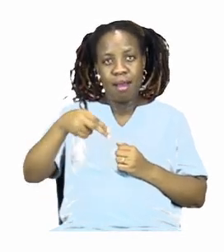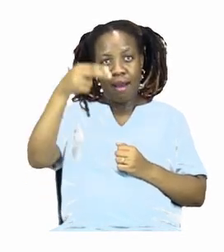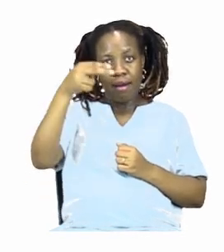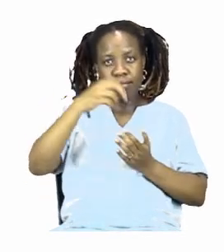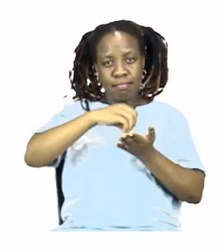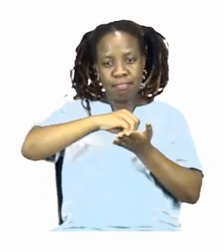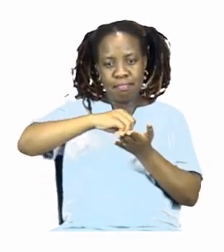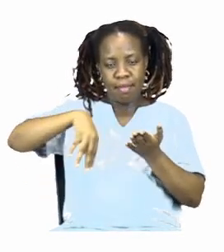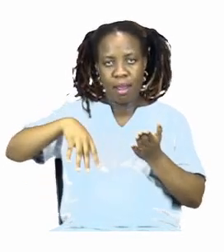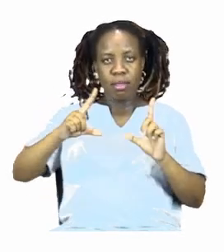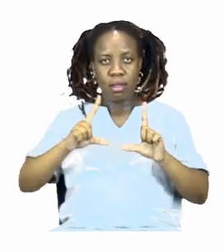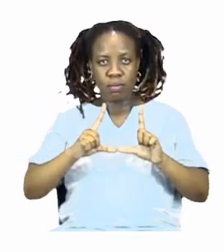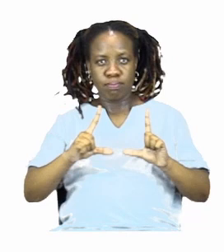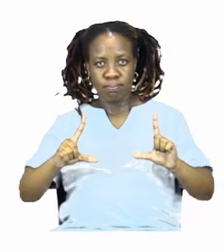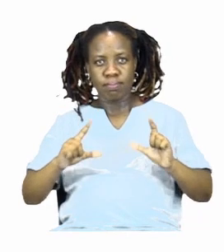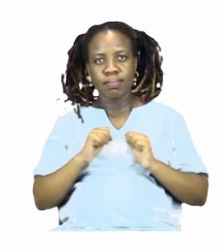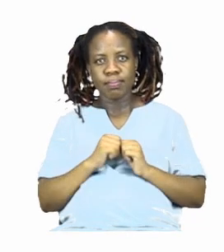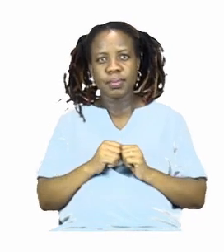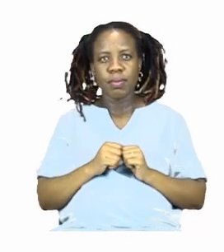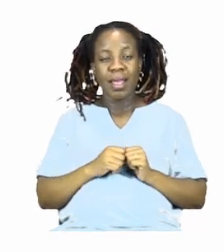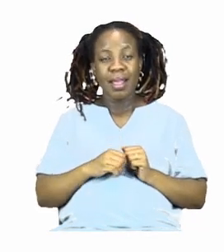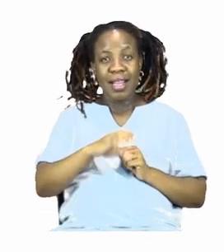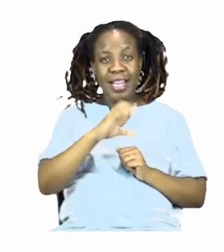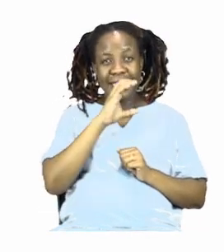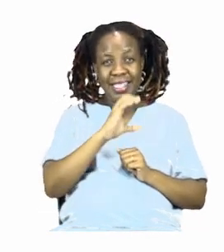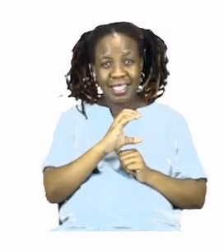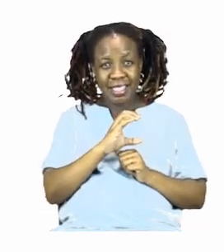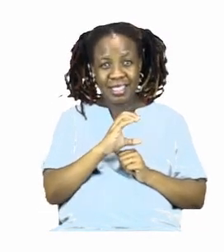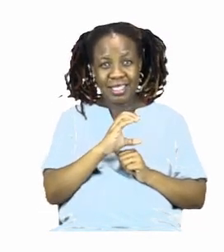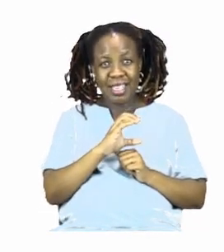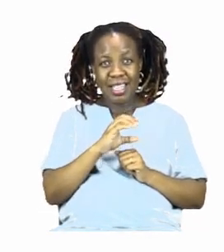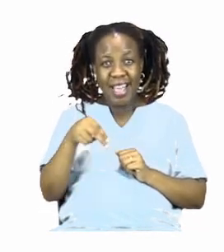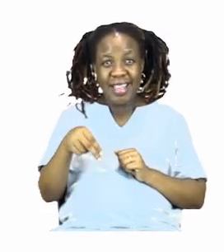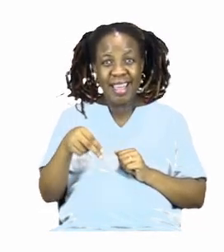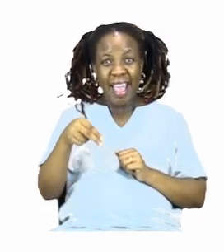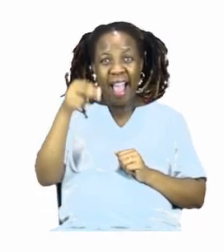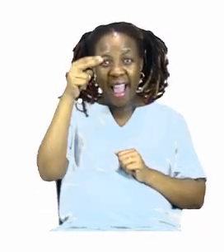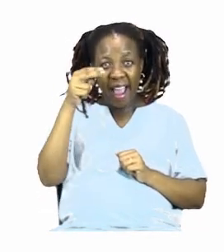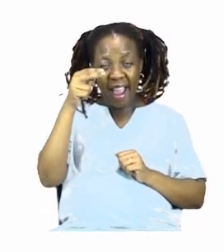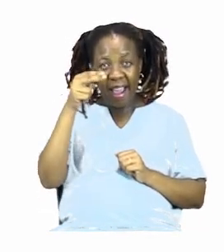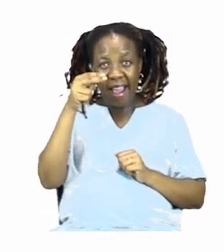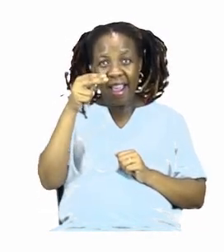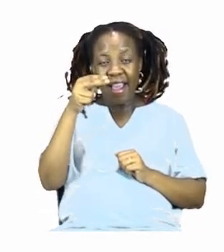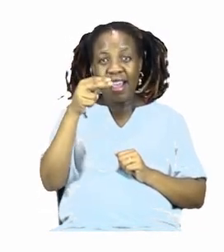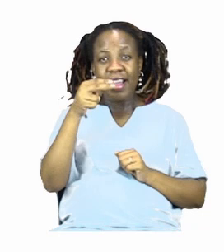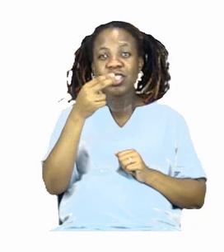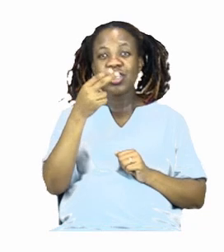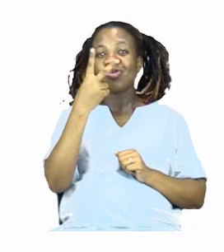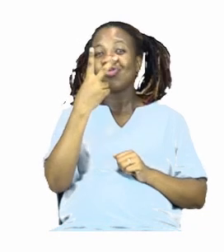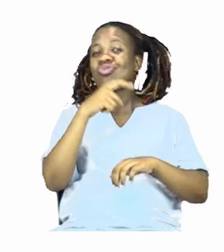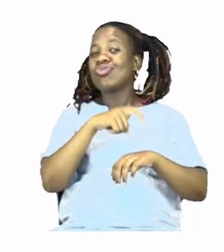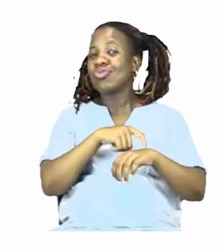you must double the height. Remember, boys and girls, we said here that the boat